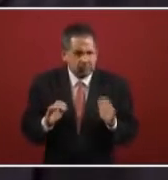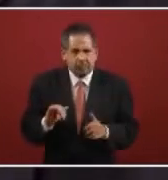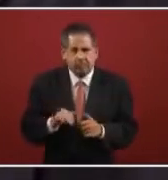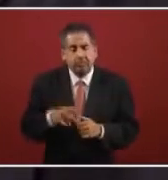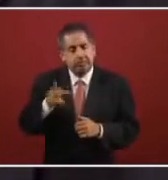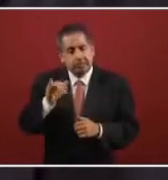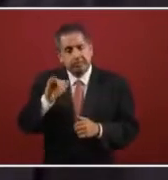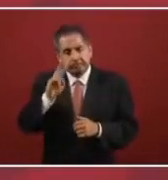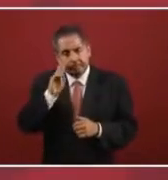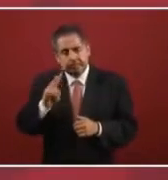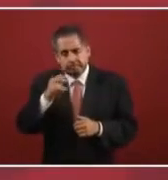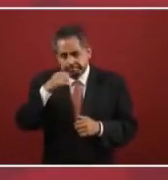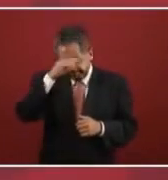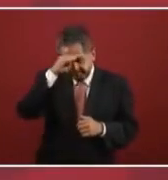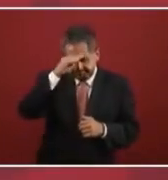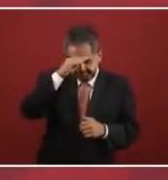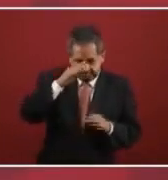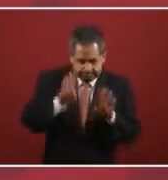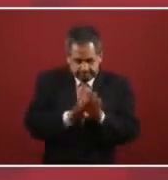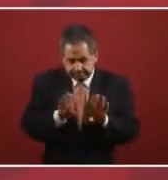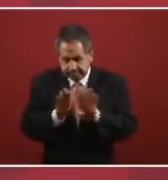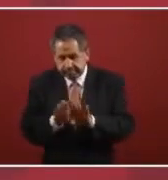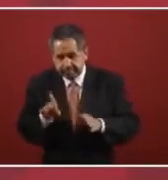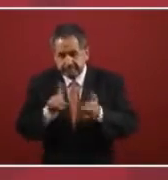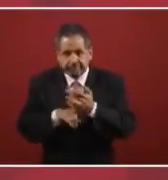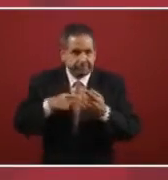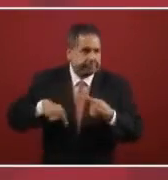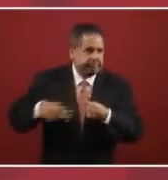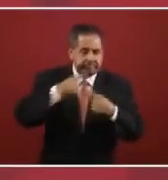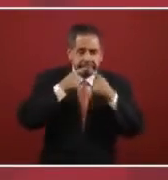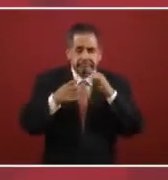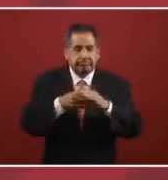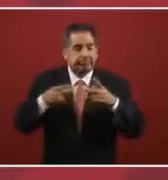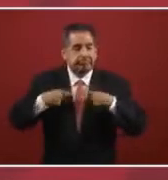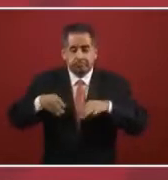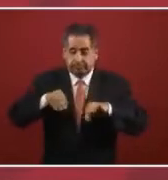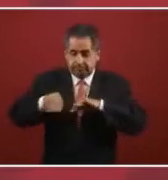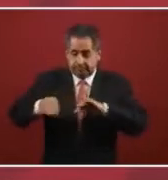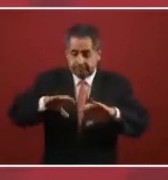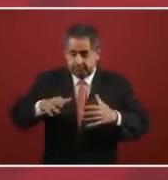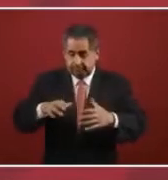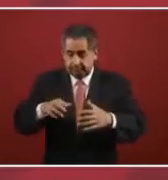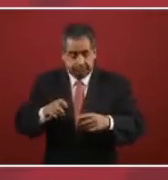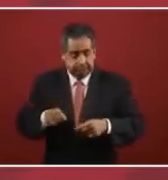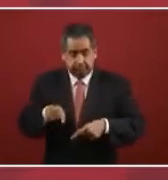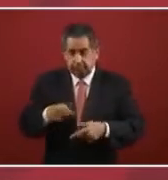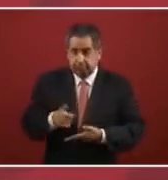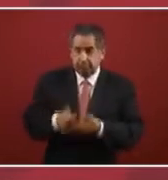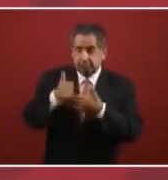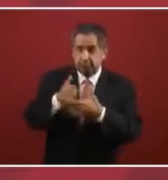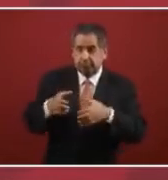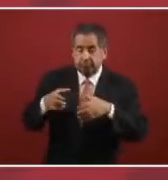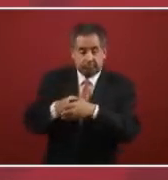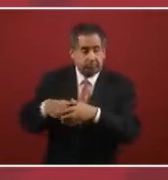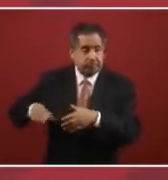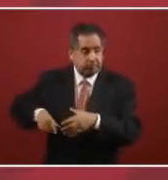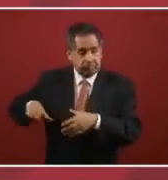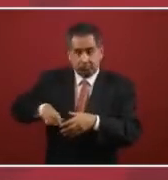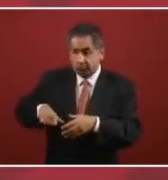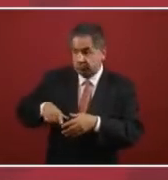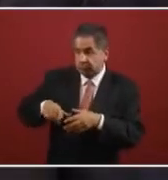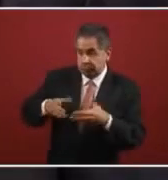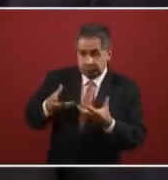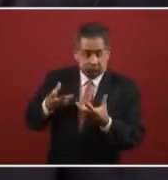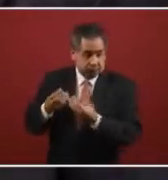sí vamos a But buscar yes, we are que going to look for a way los trabajadores that al workers, servicio for public servants to